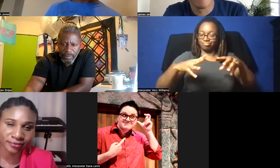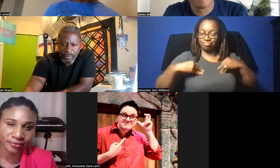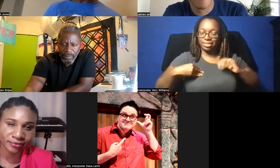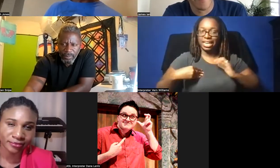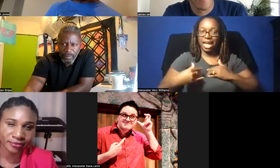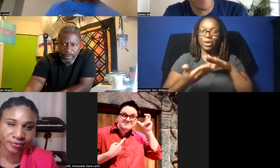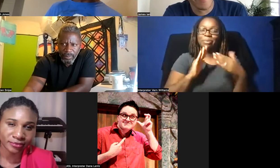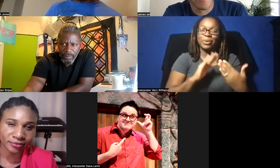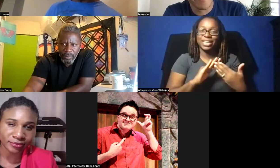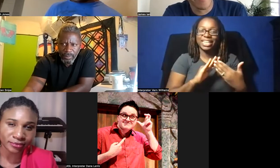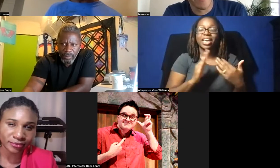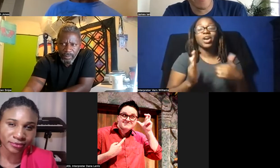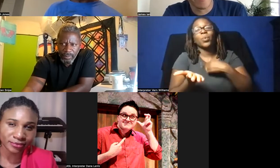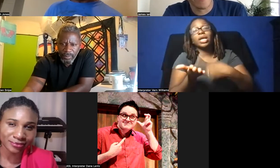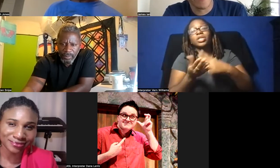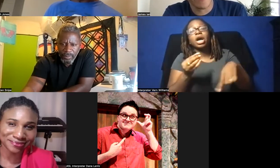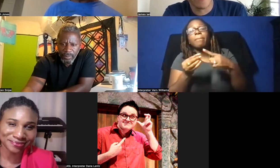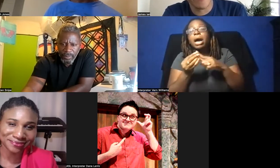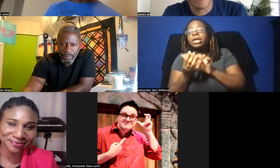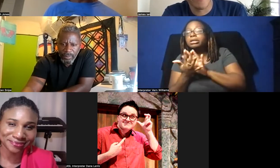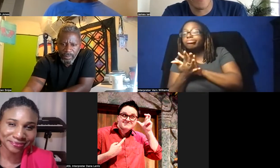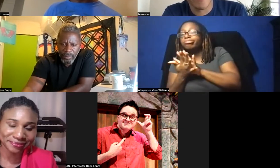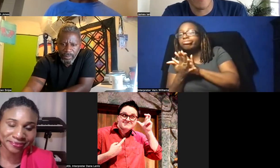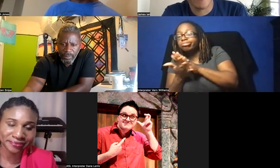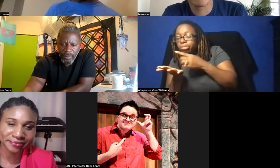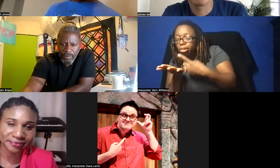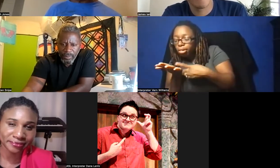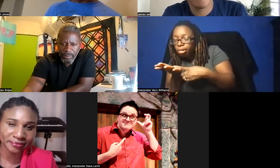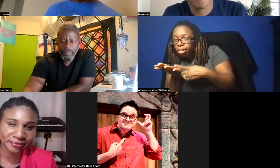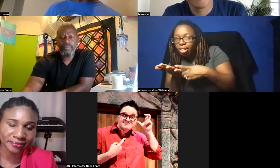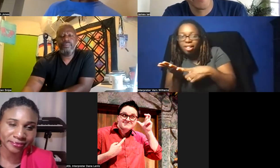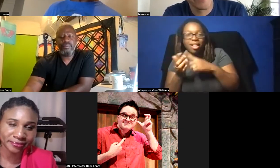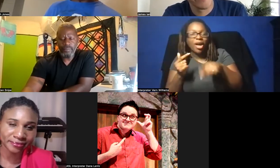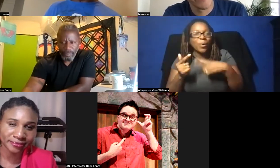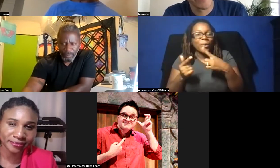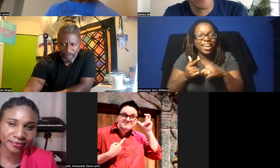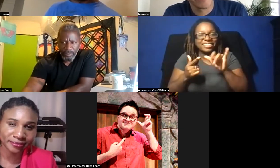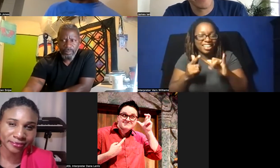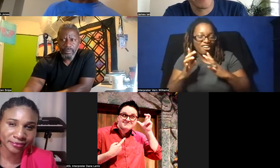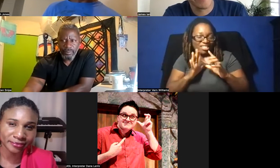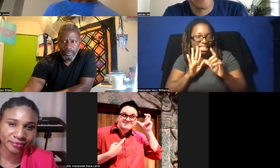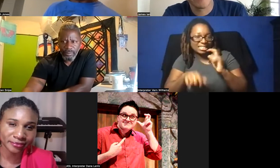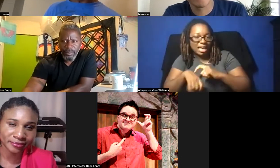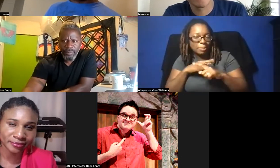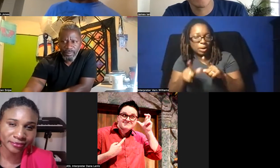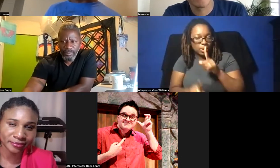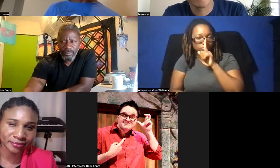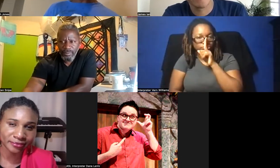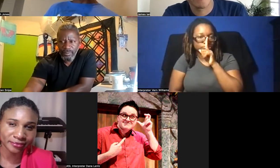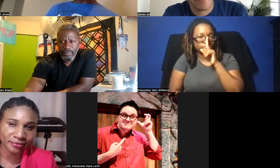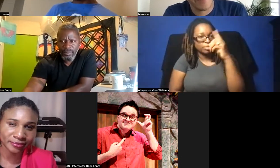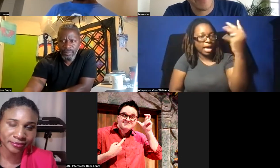about Uncle Ramus in the back of the house. We take him a plate when it's the holiday time, but don't nobody want to talk about it when we out in the